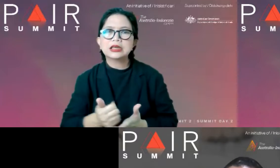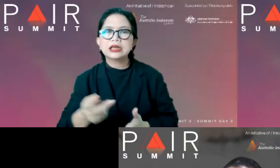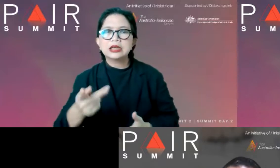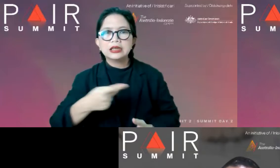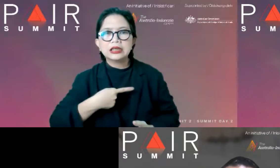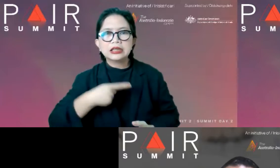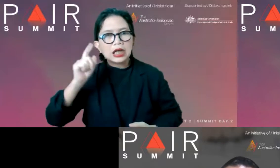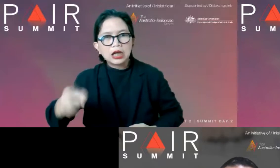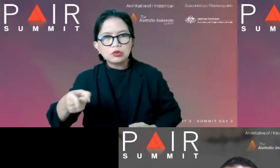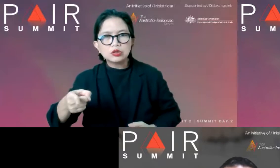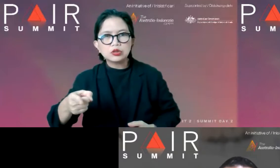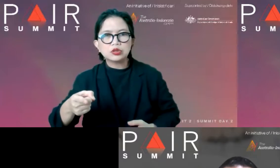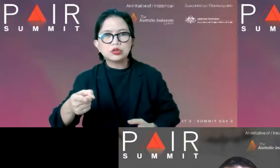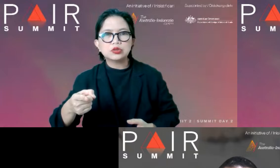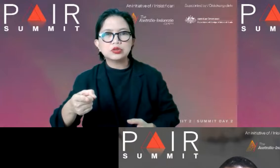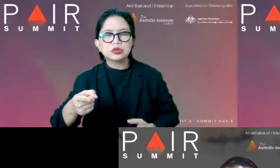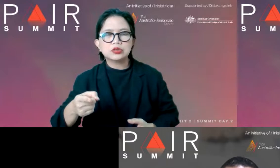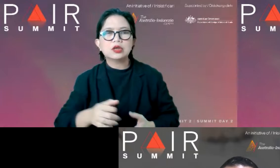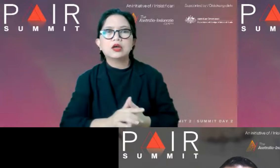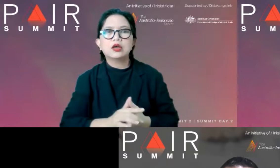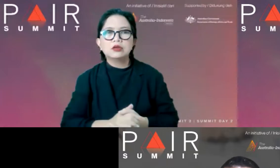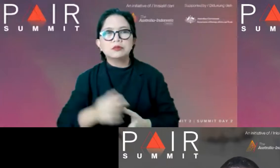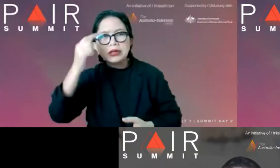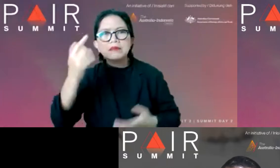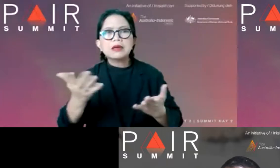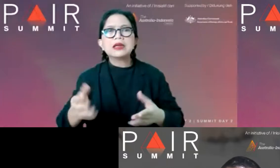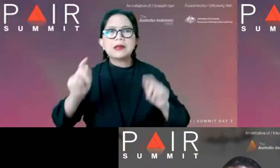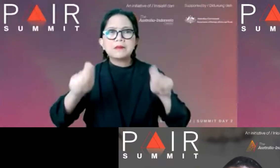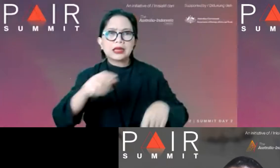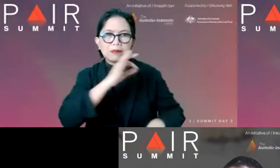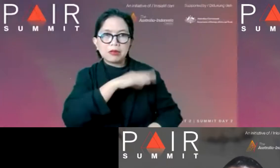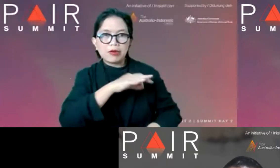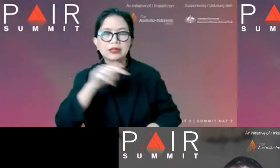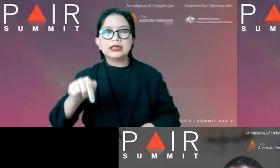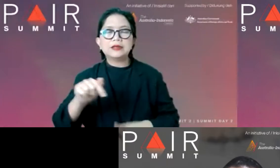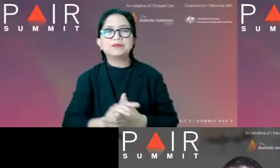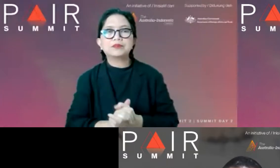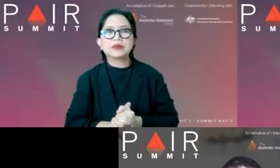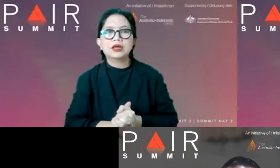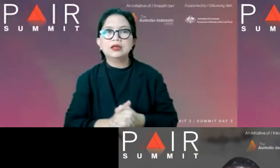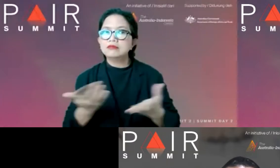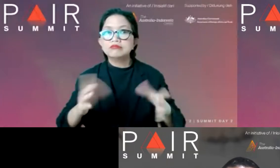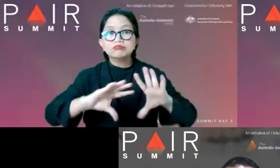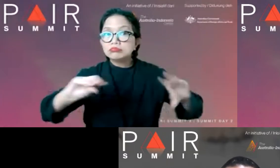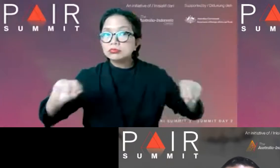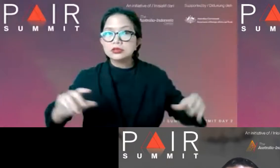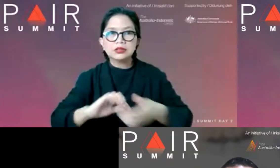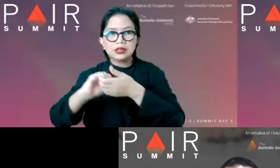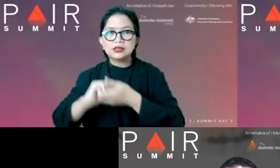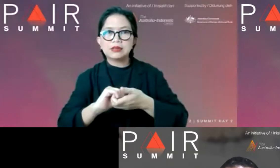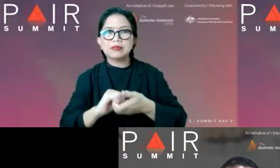be emphasized in why partnerships such as PAIR is so important, is